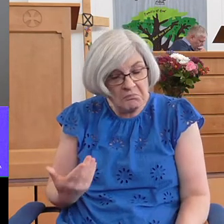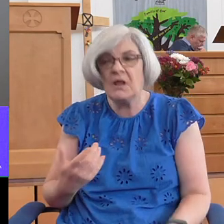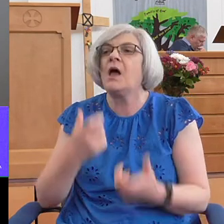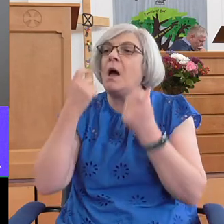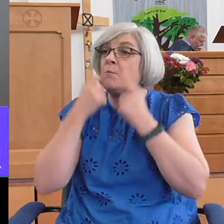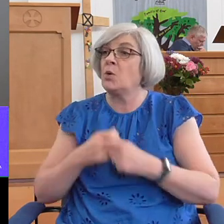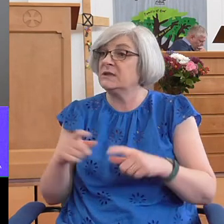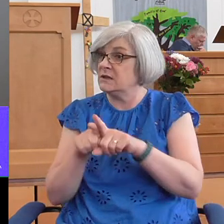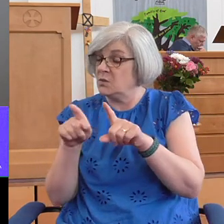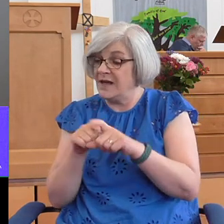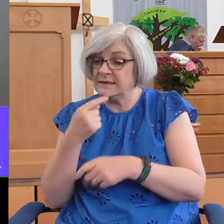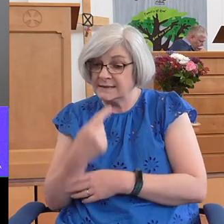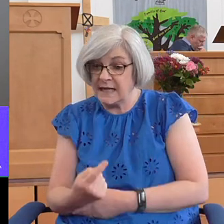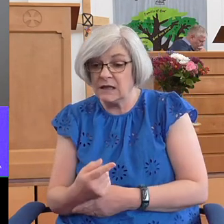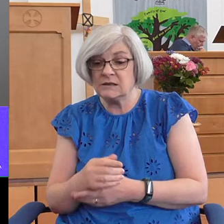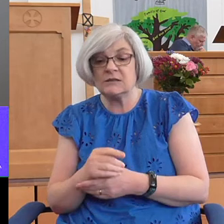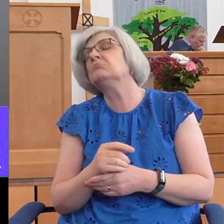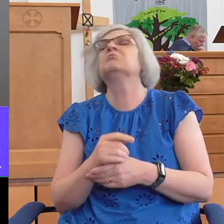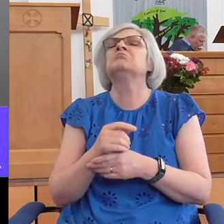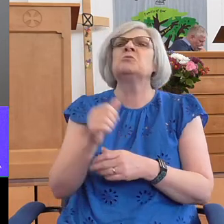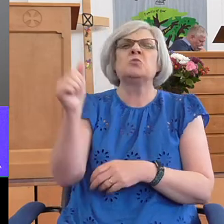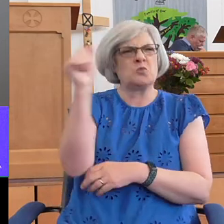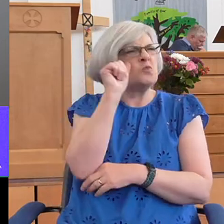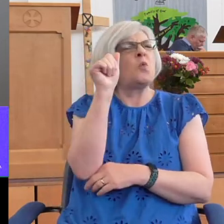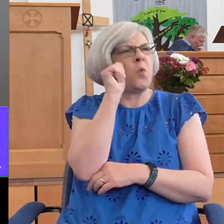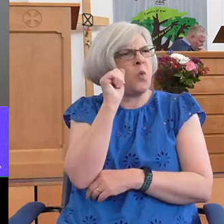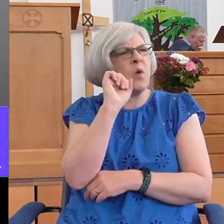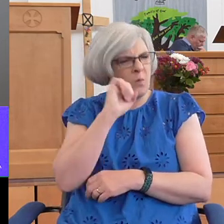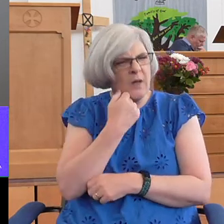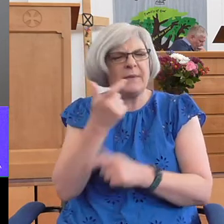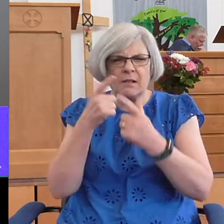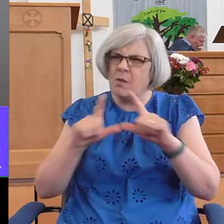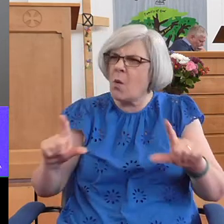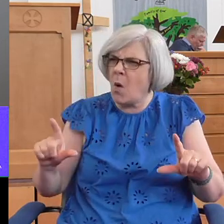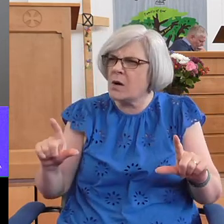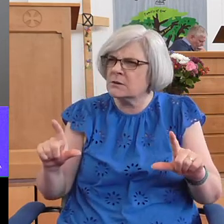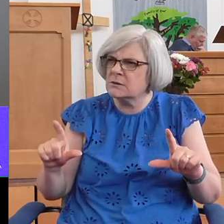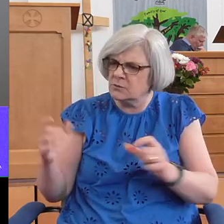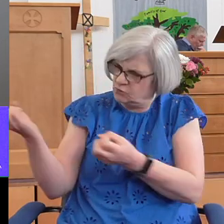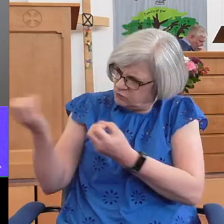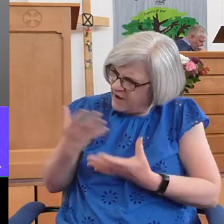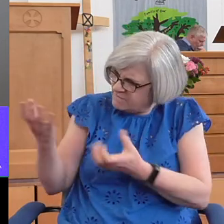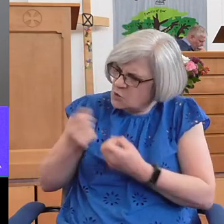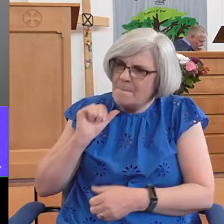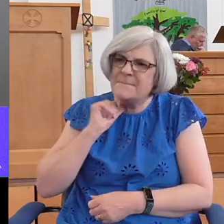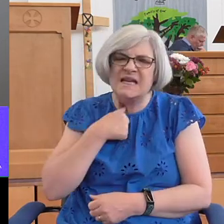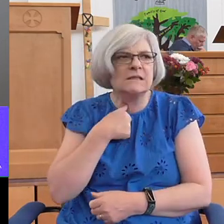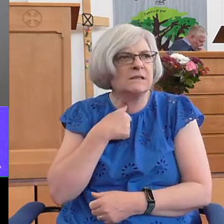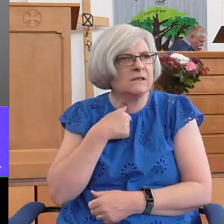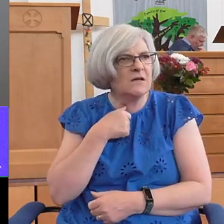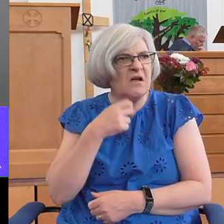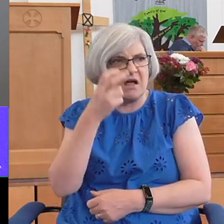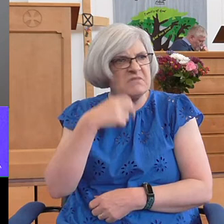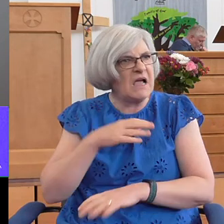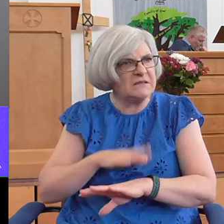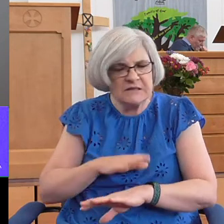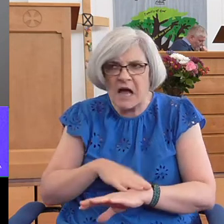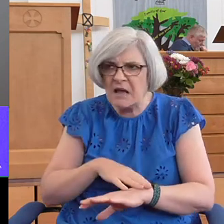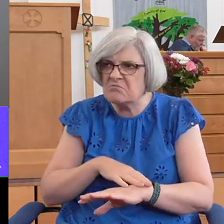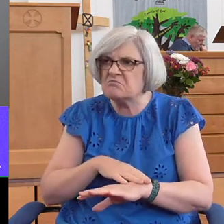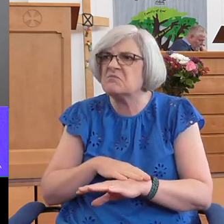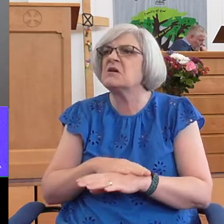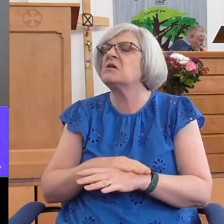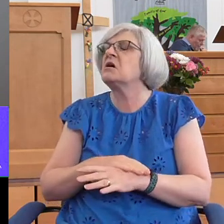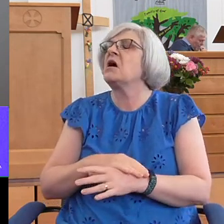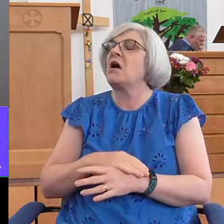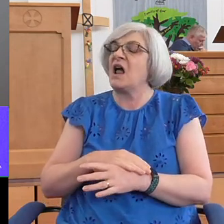also said, "You will know that it was the Lord when he gives you meat to eat in the evening and all